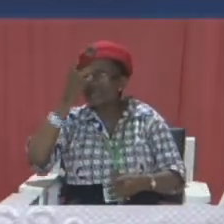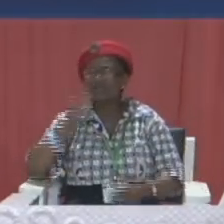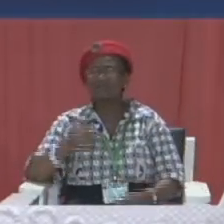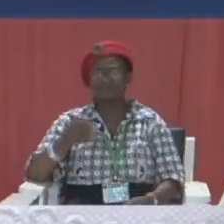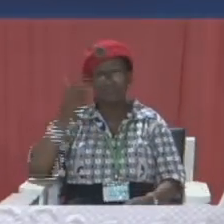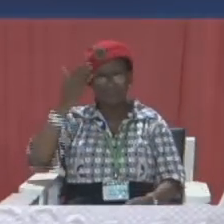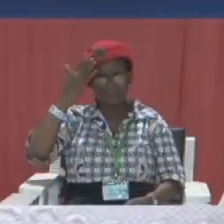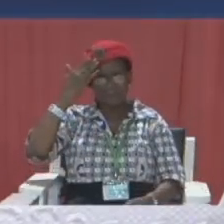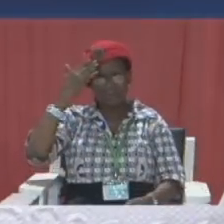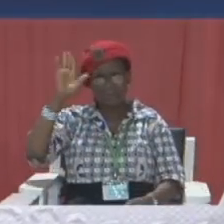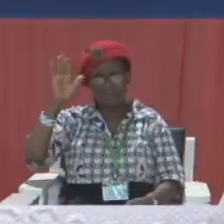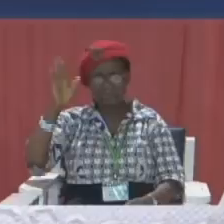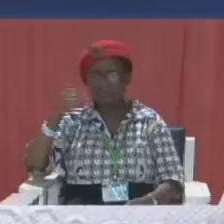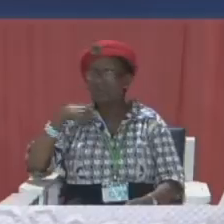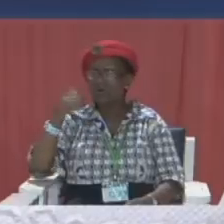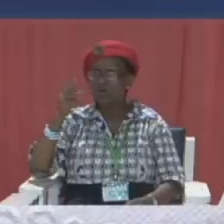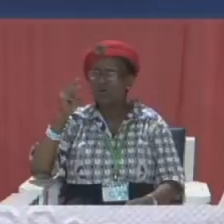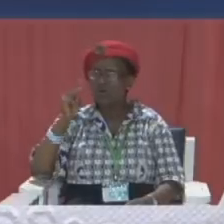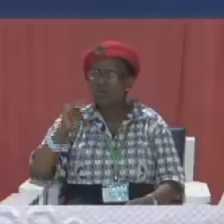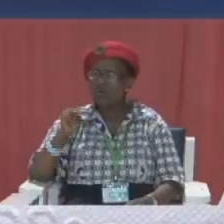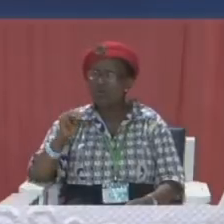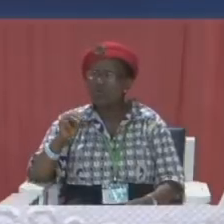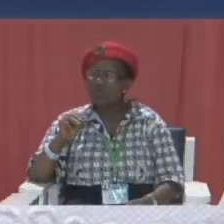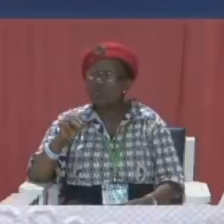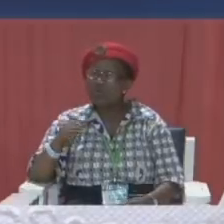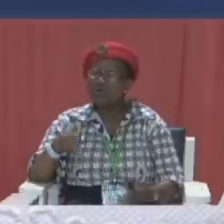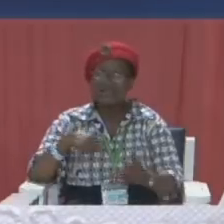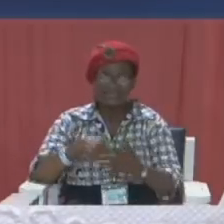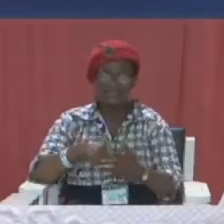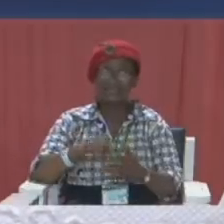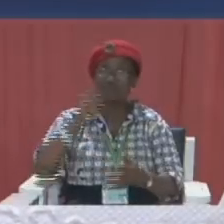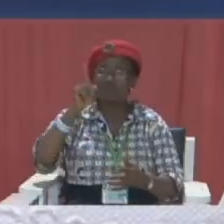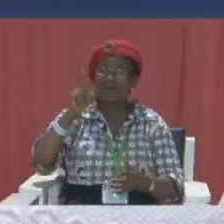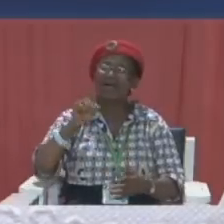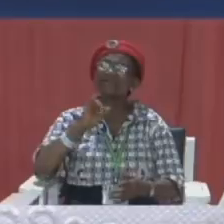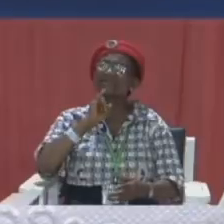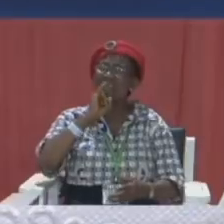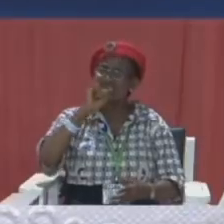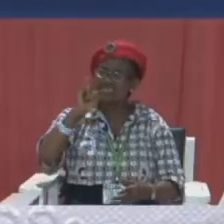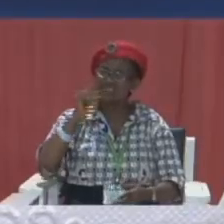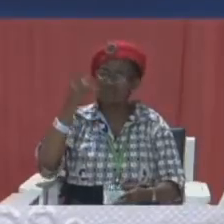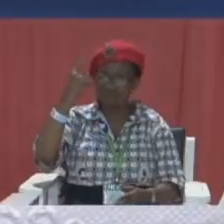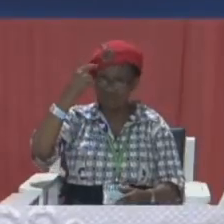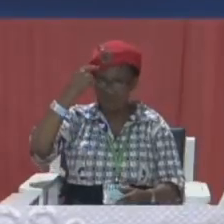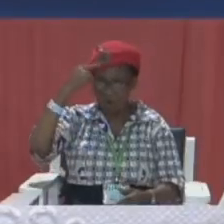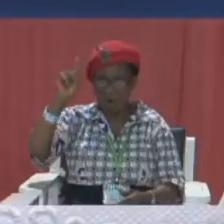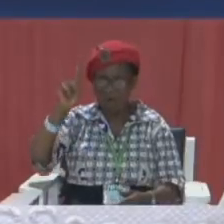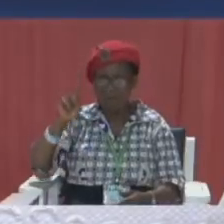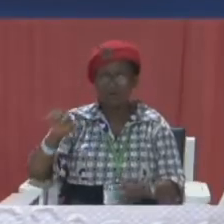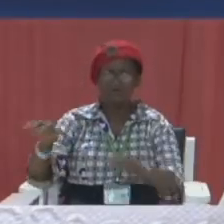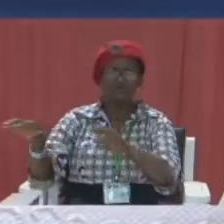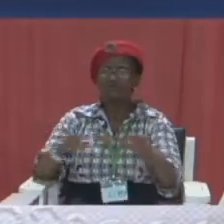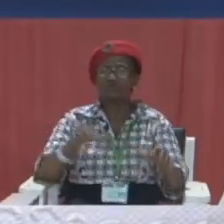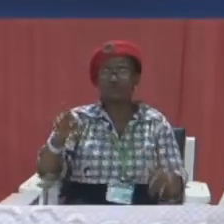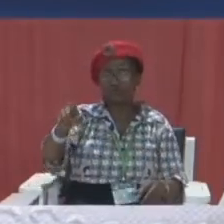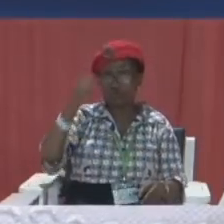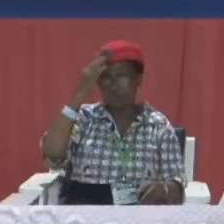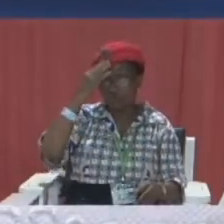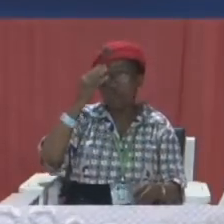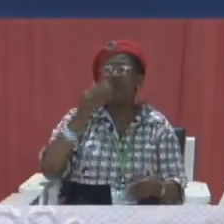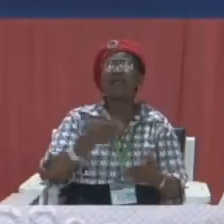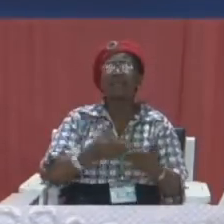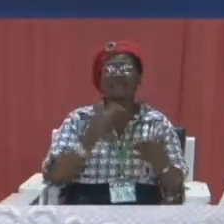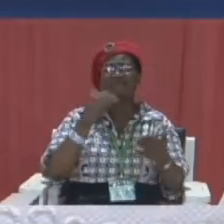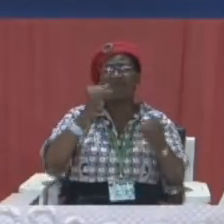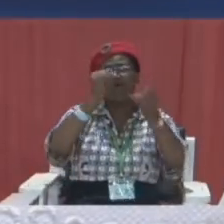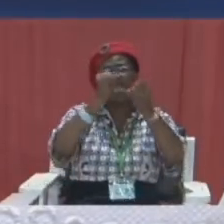know who this one is for. But do you know that before the end of this